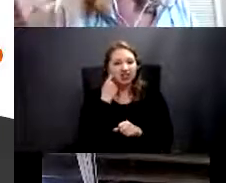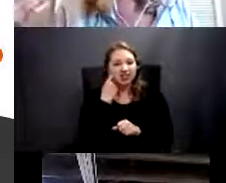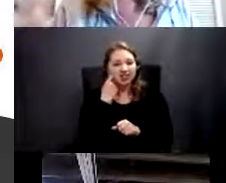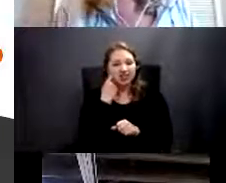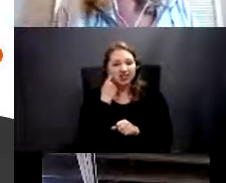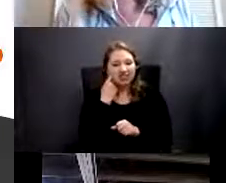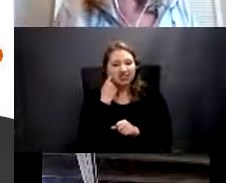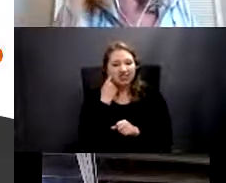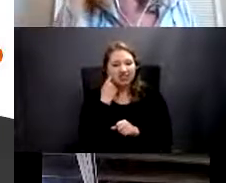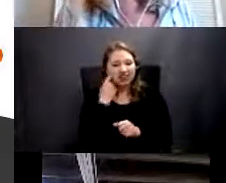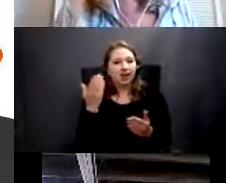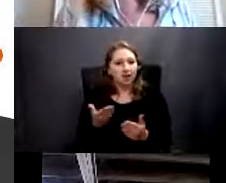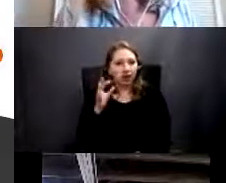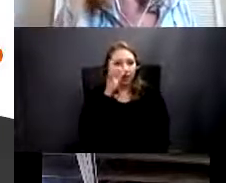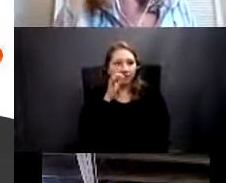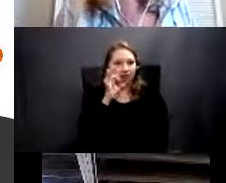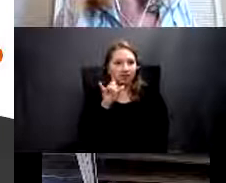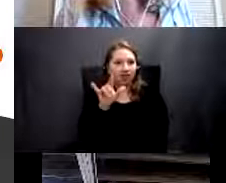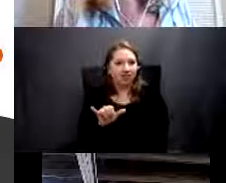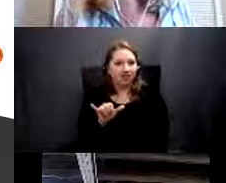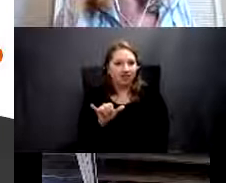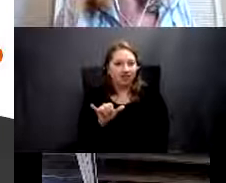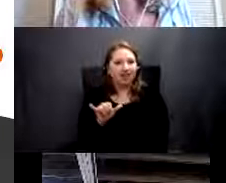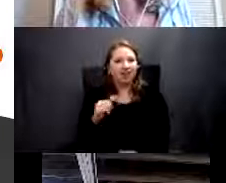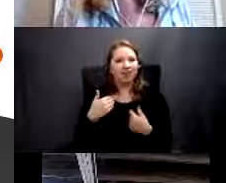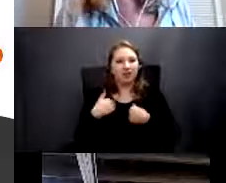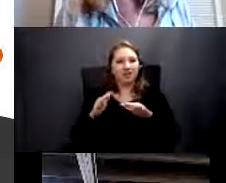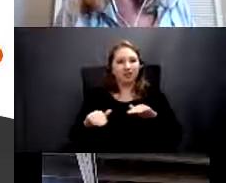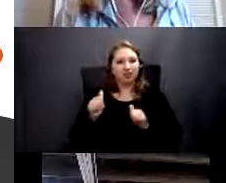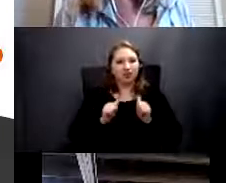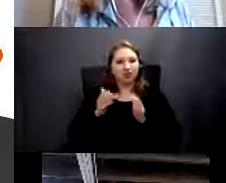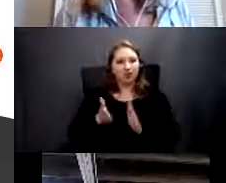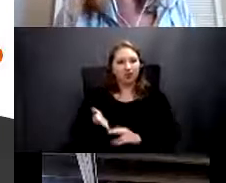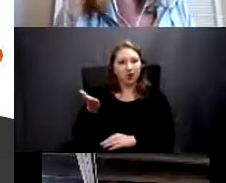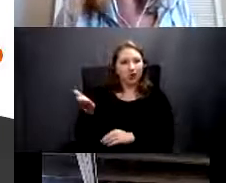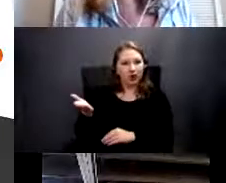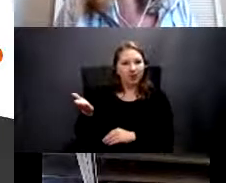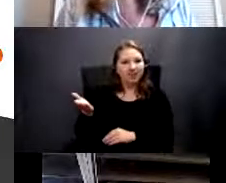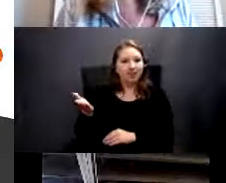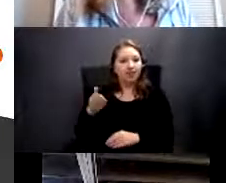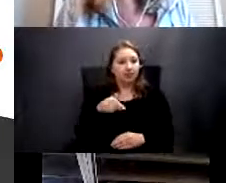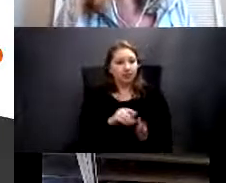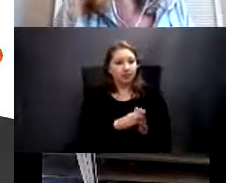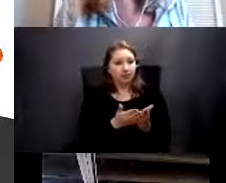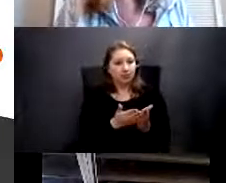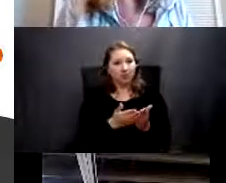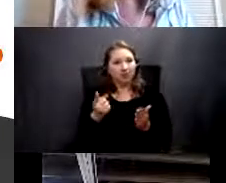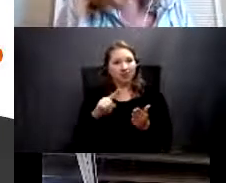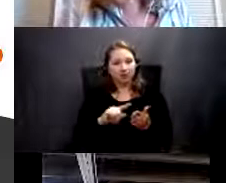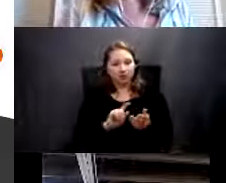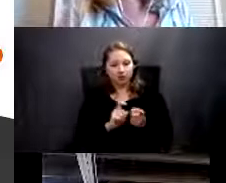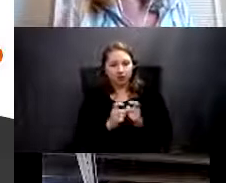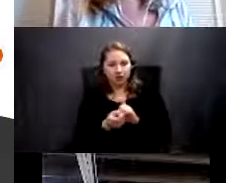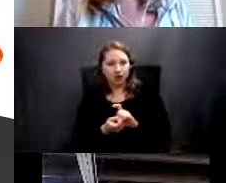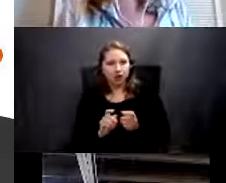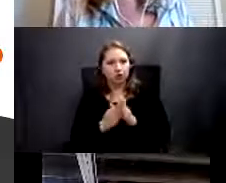up in the Fox Valley. There is a children's theater that is making that book into a children's performance.